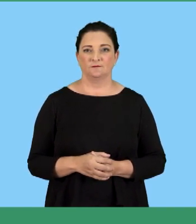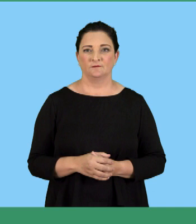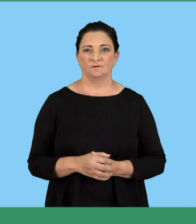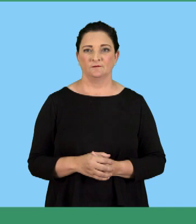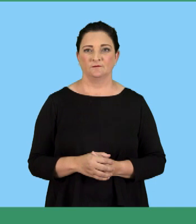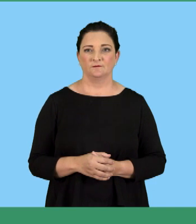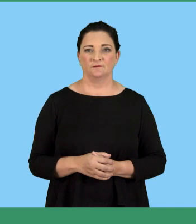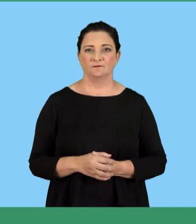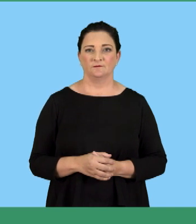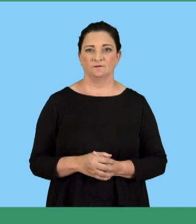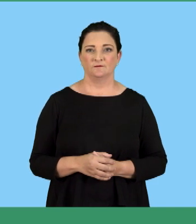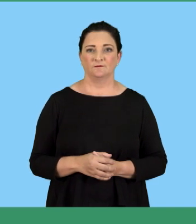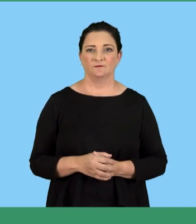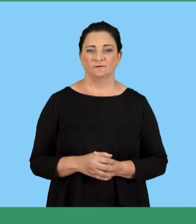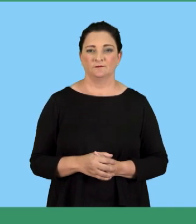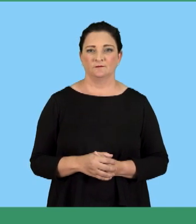ensure